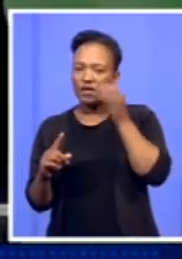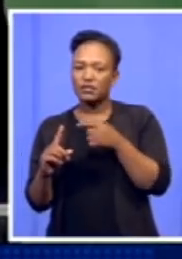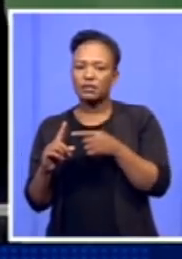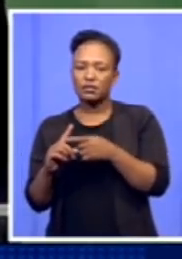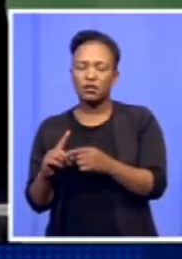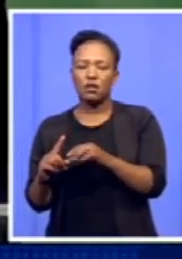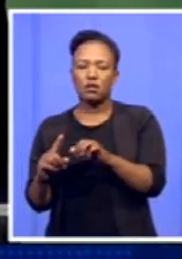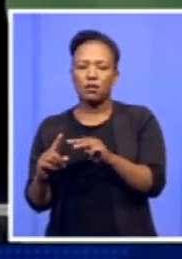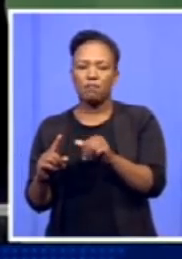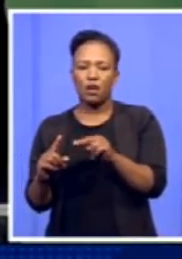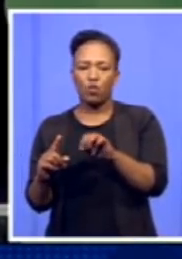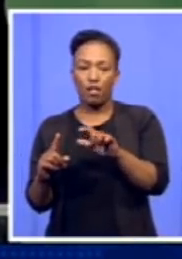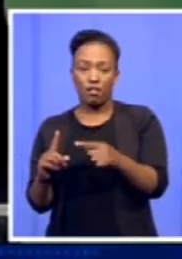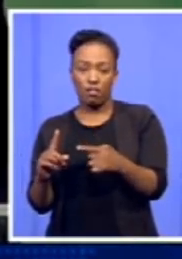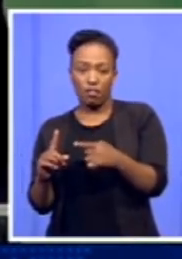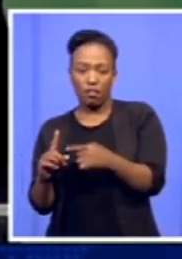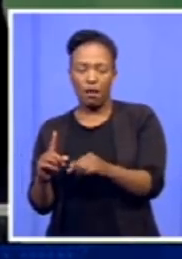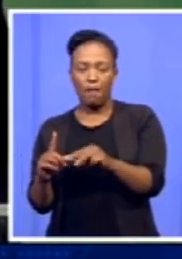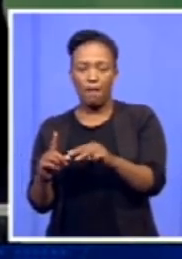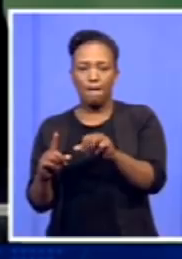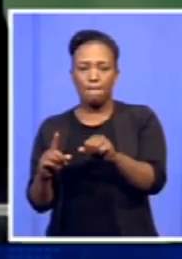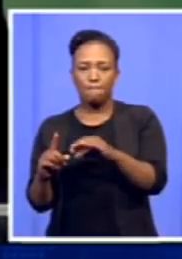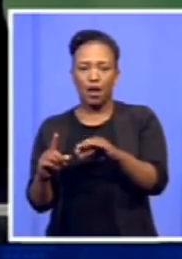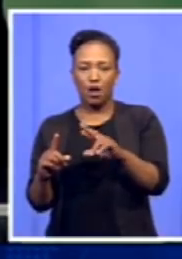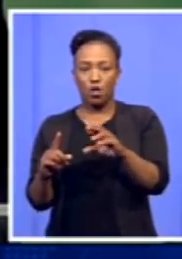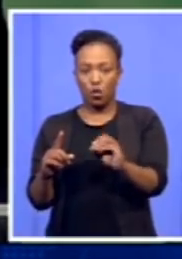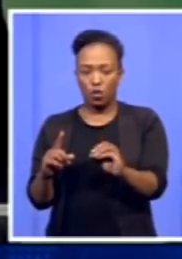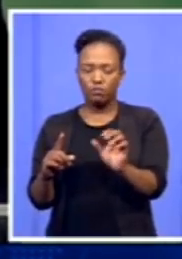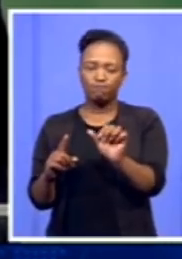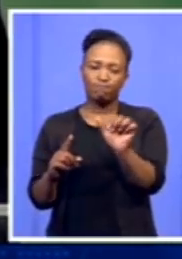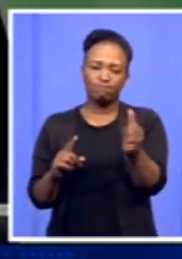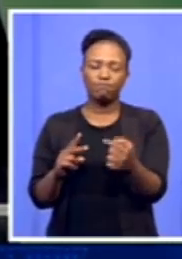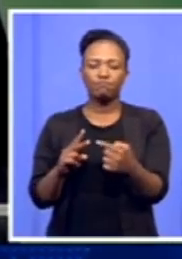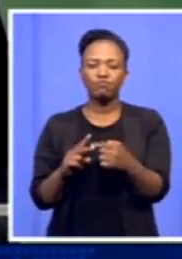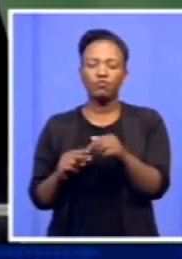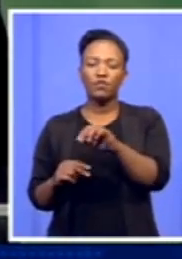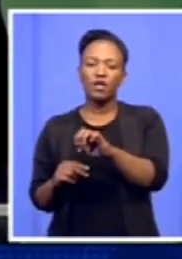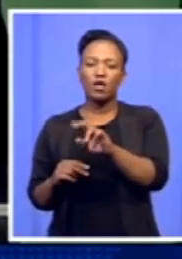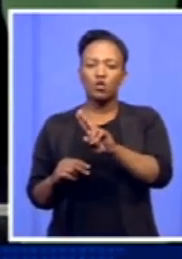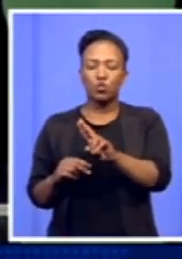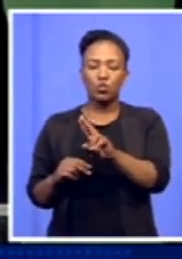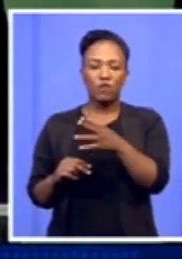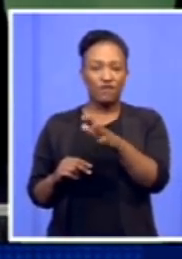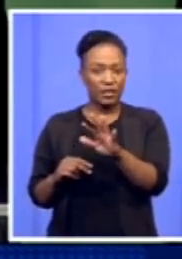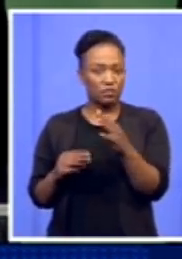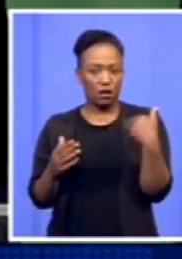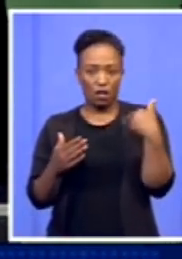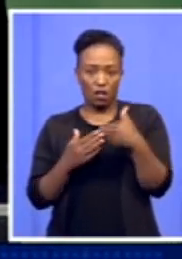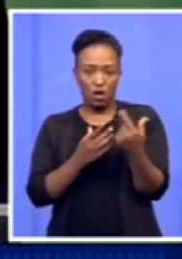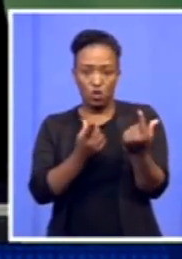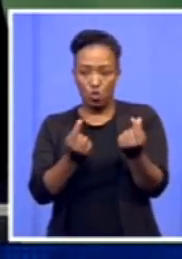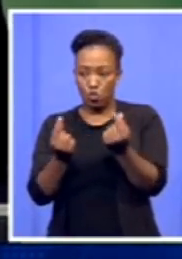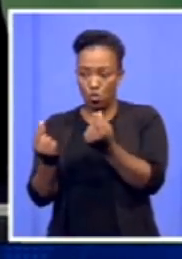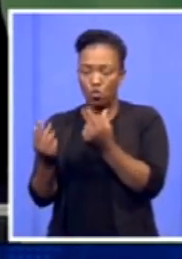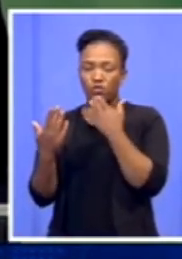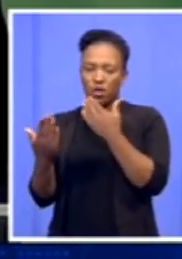to you. I would also like to thank the European Union for all that it has done. And we will face